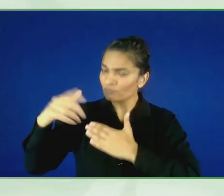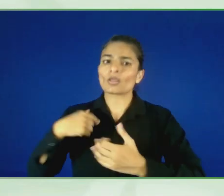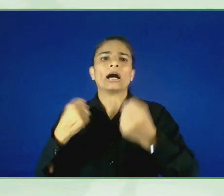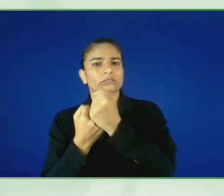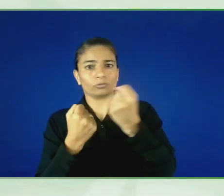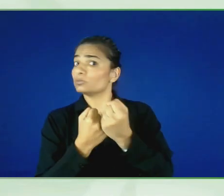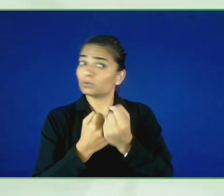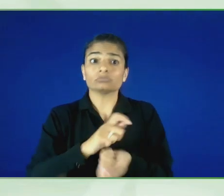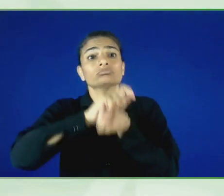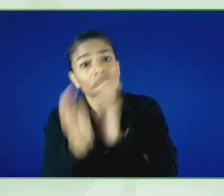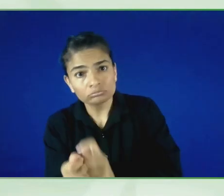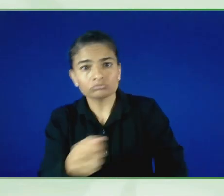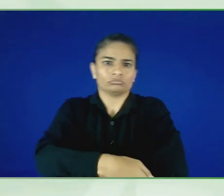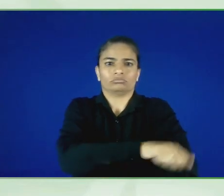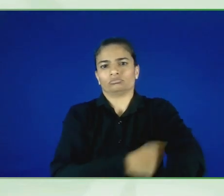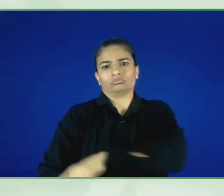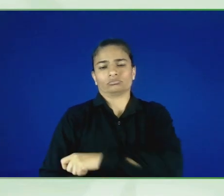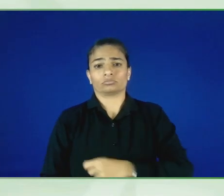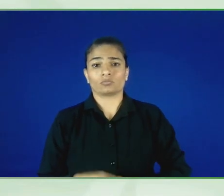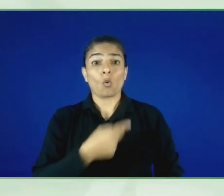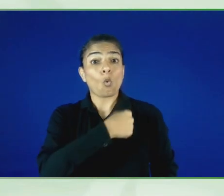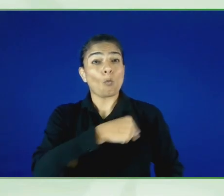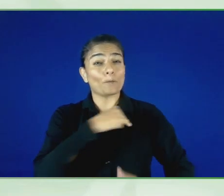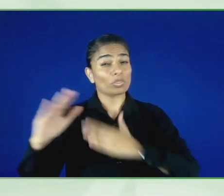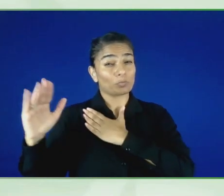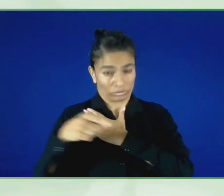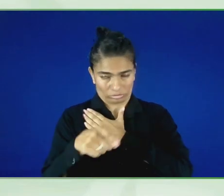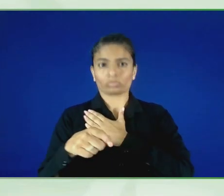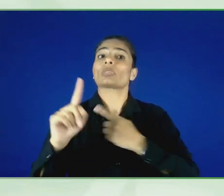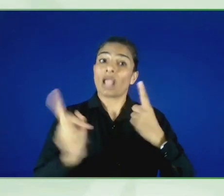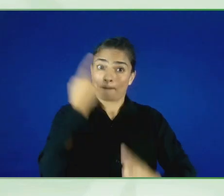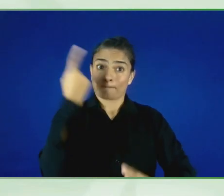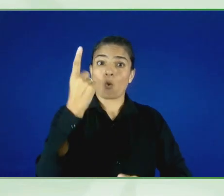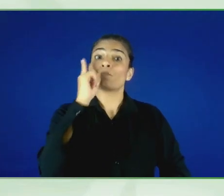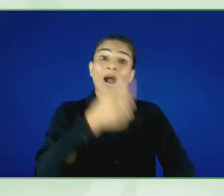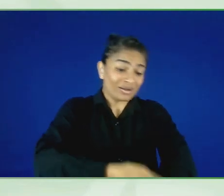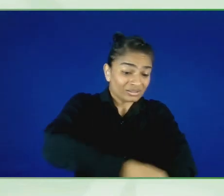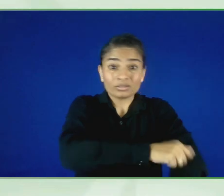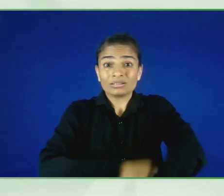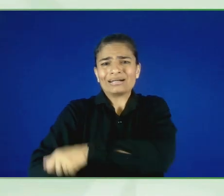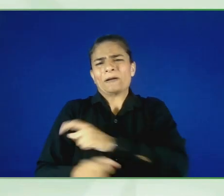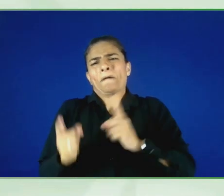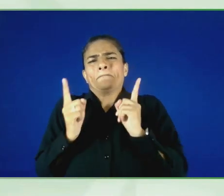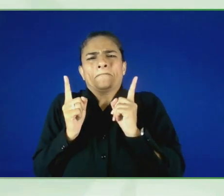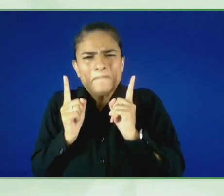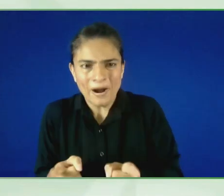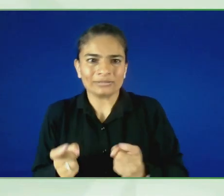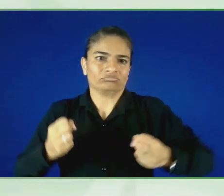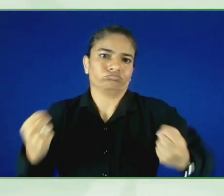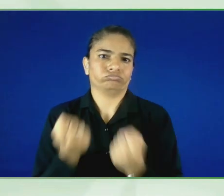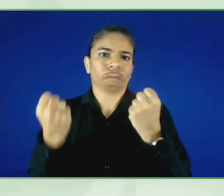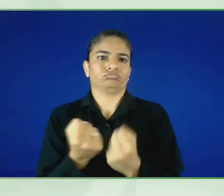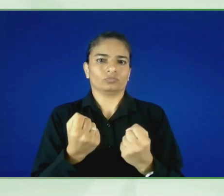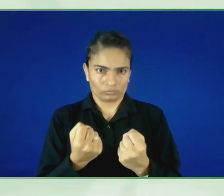Adapt the best practices to your own company. Yes, you will hear loads of good practices during these 3 days, overall, as you go out